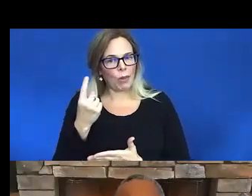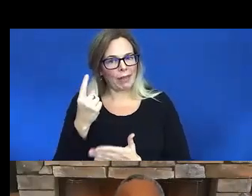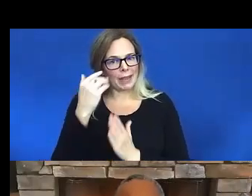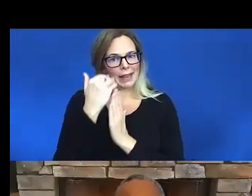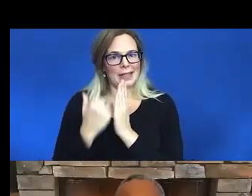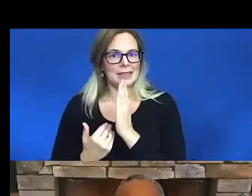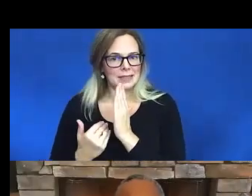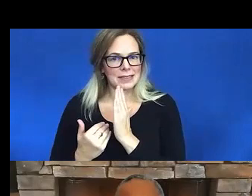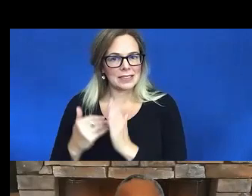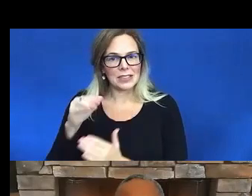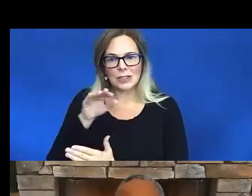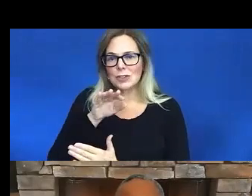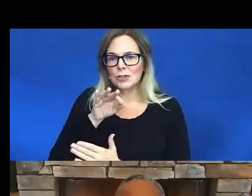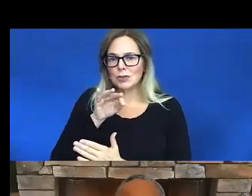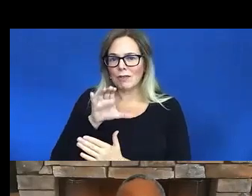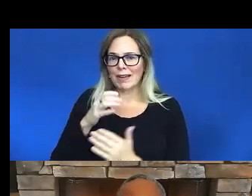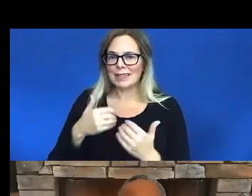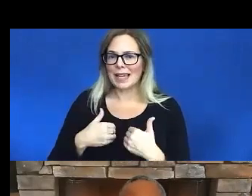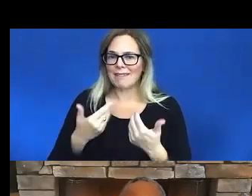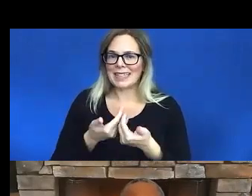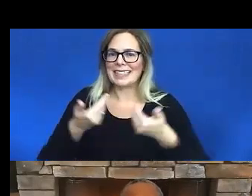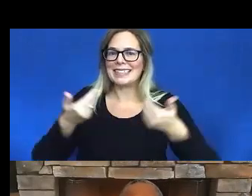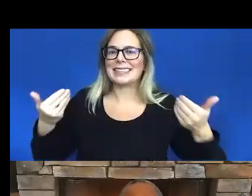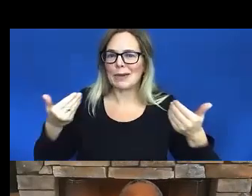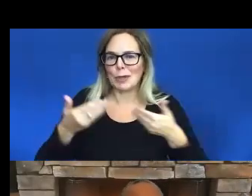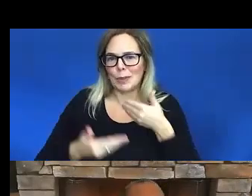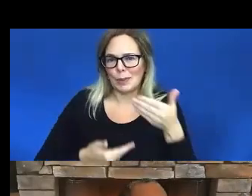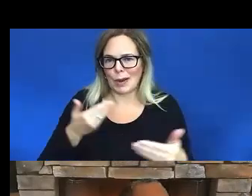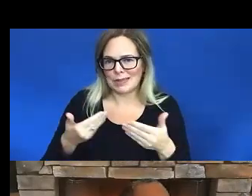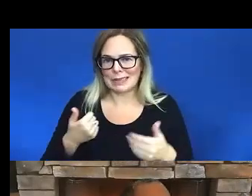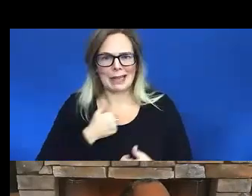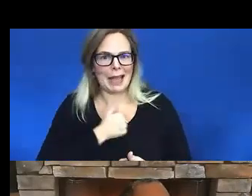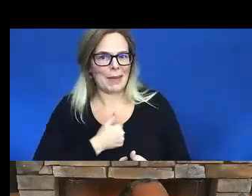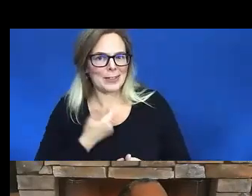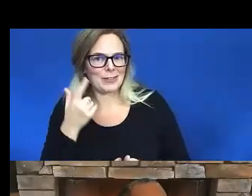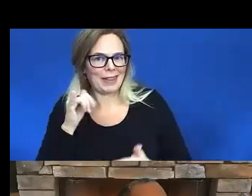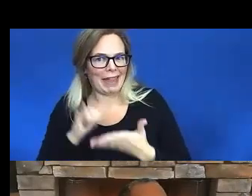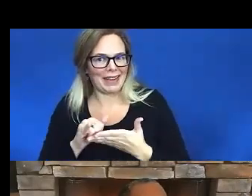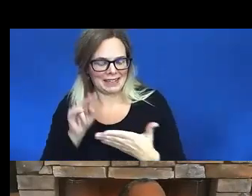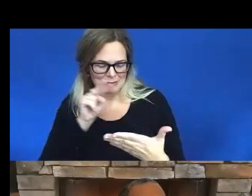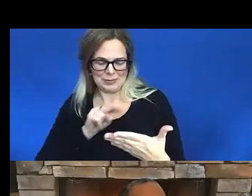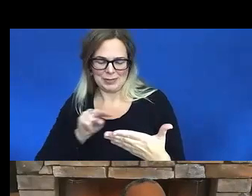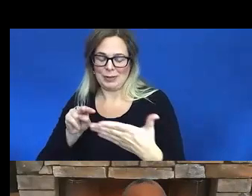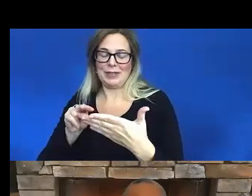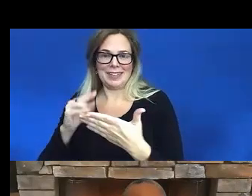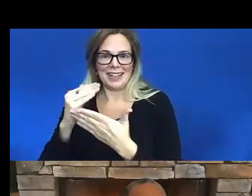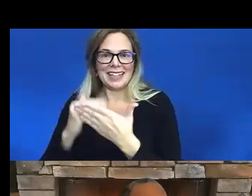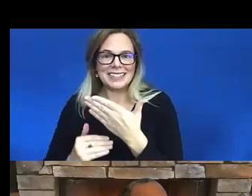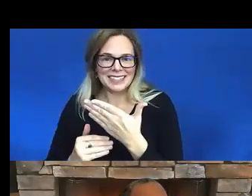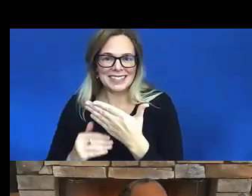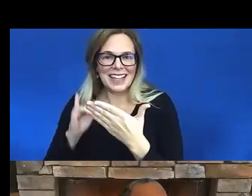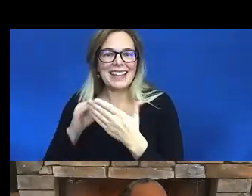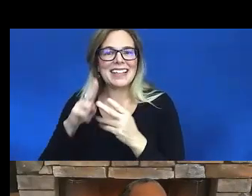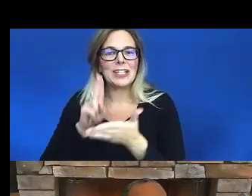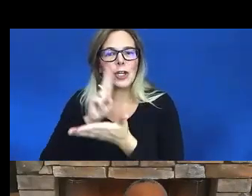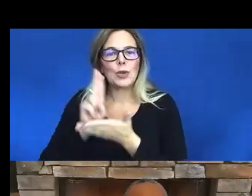would have their own separate process. I apologize for that. Took a look at the list. And it's a university policy that